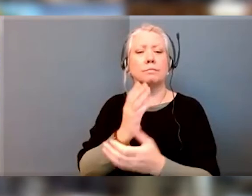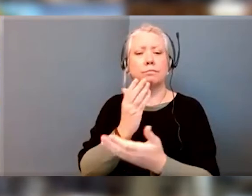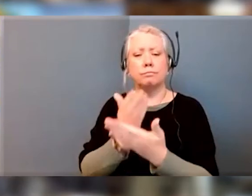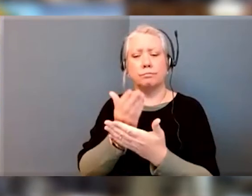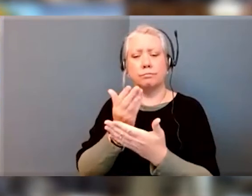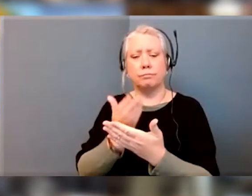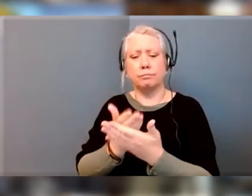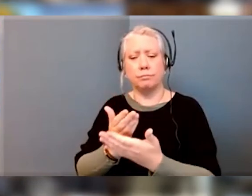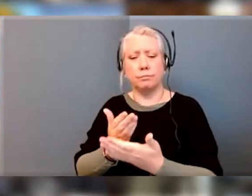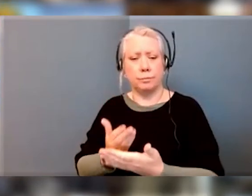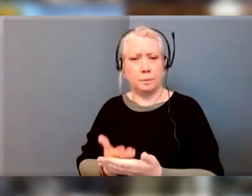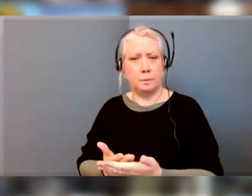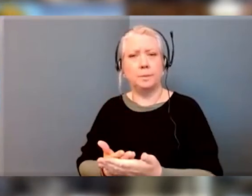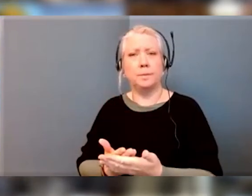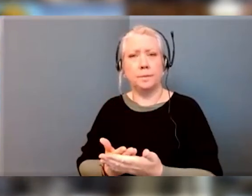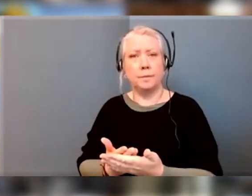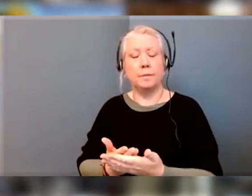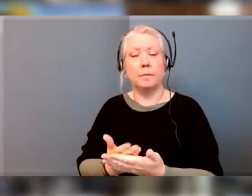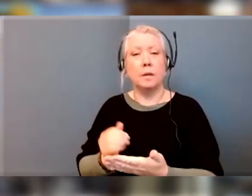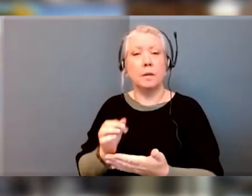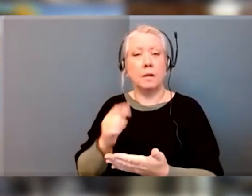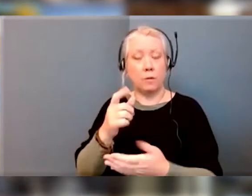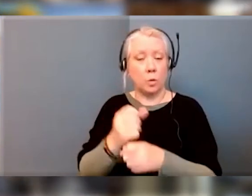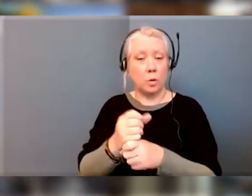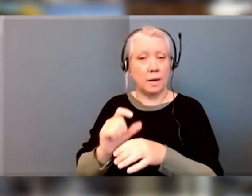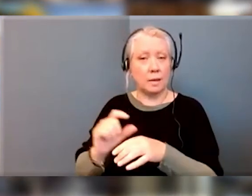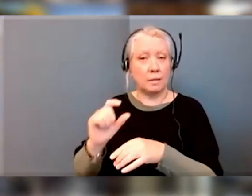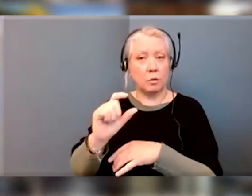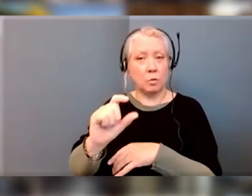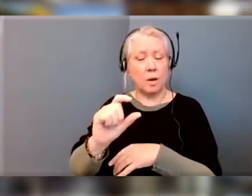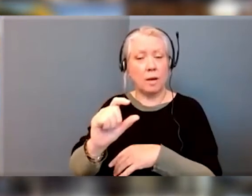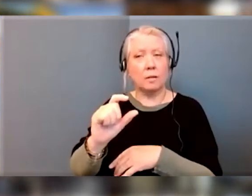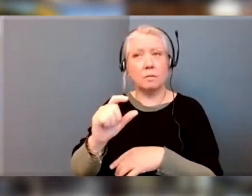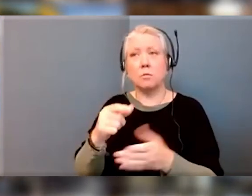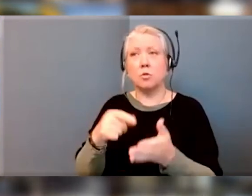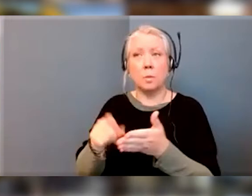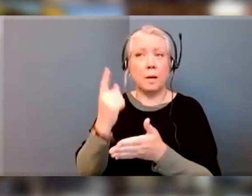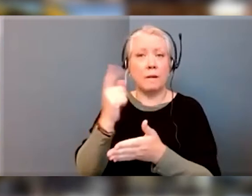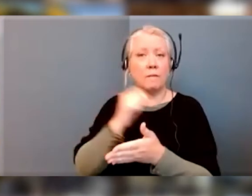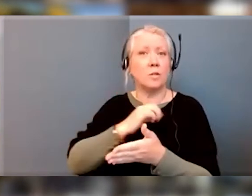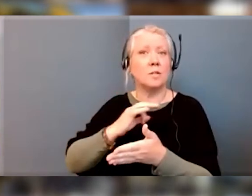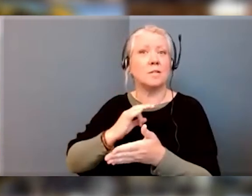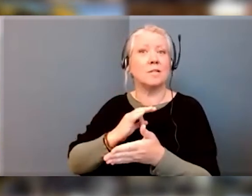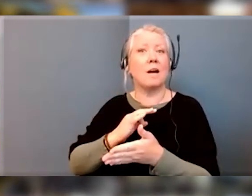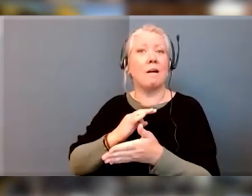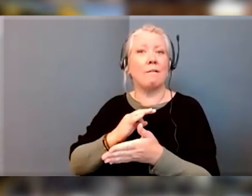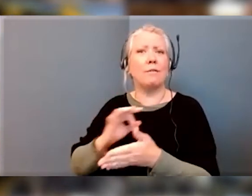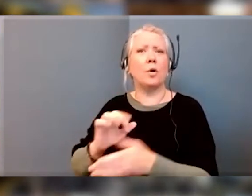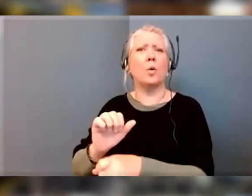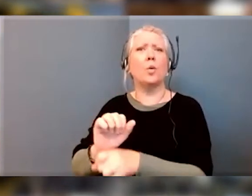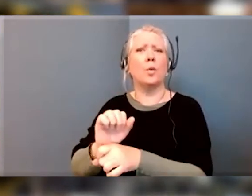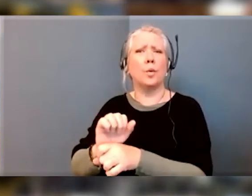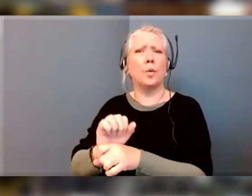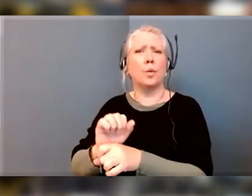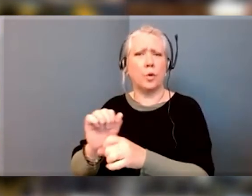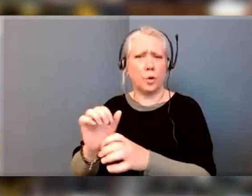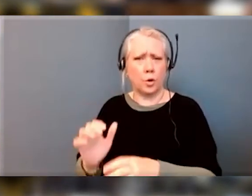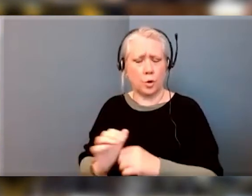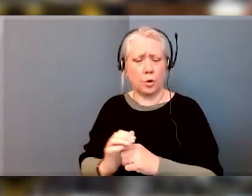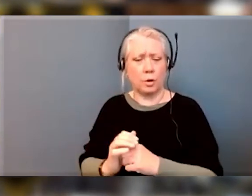Just so if you receive a grant to pay for staff time, some of the documentation we would need would